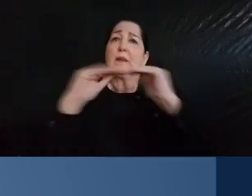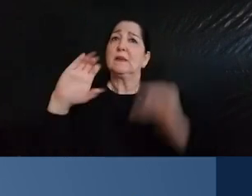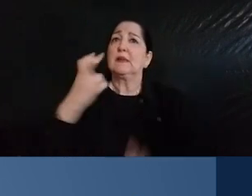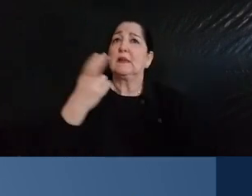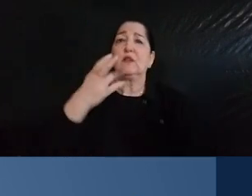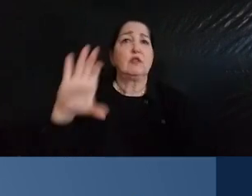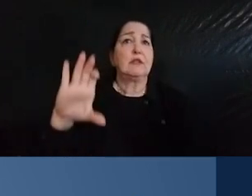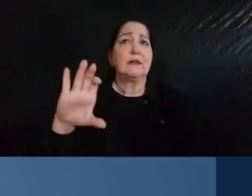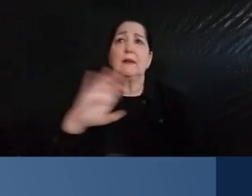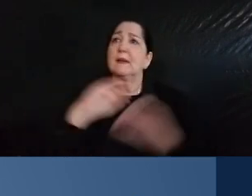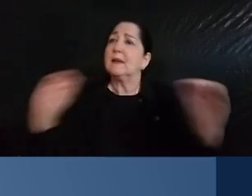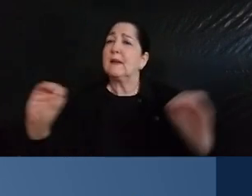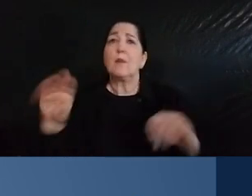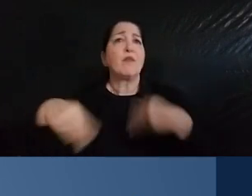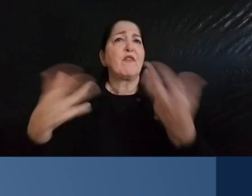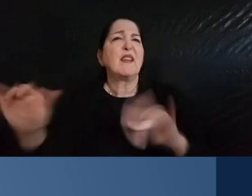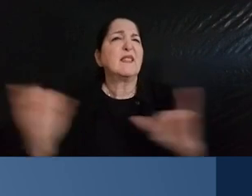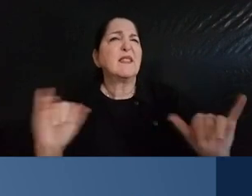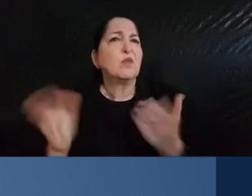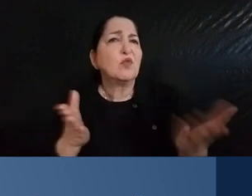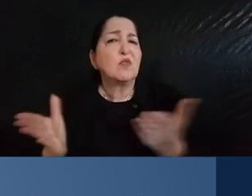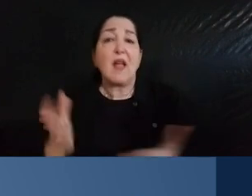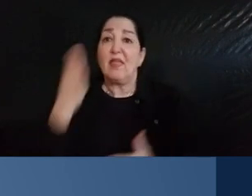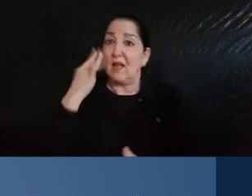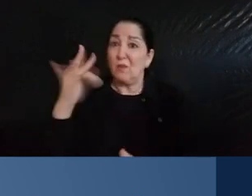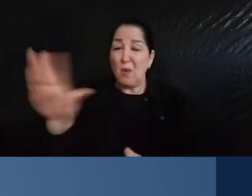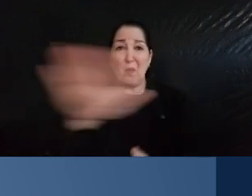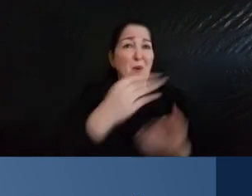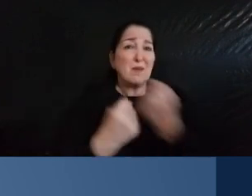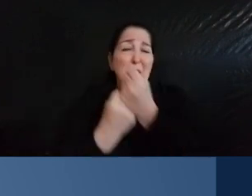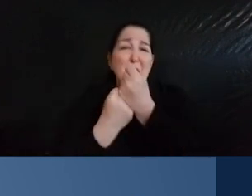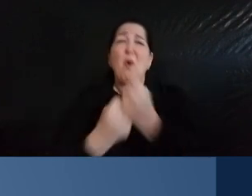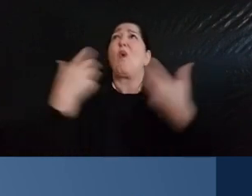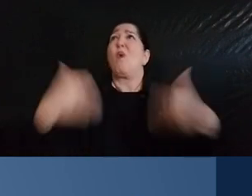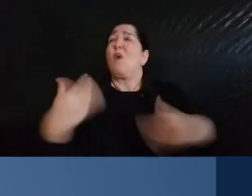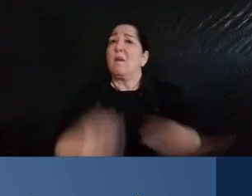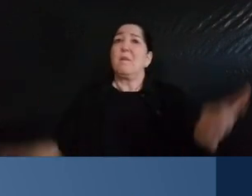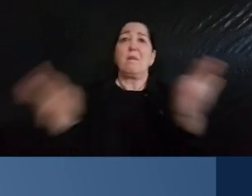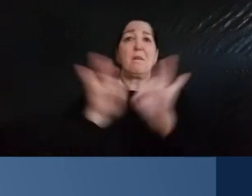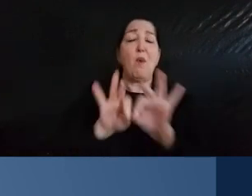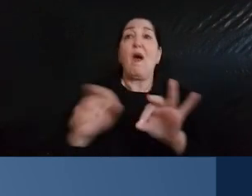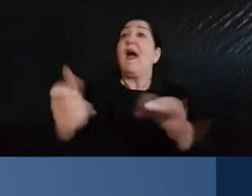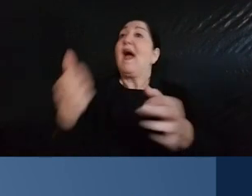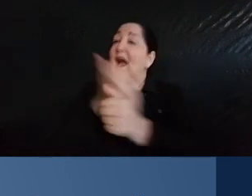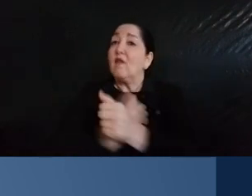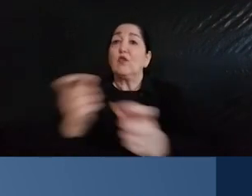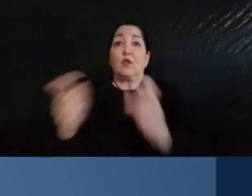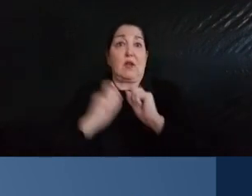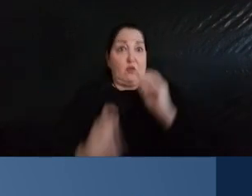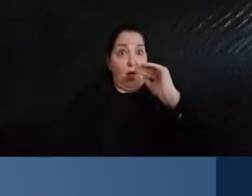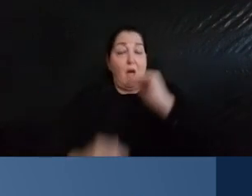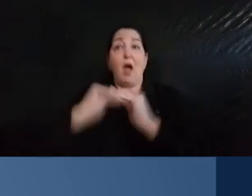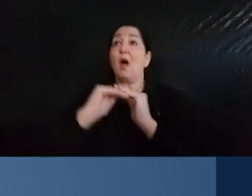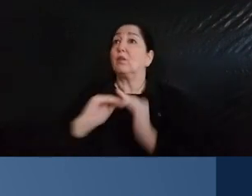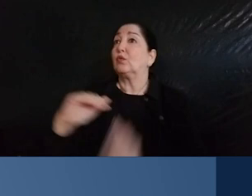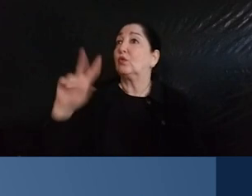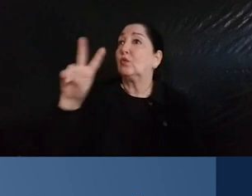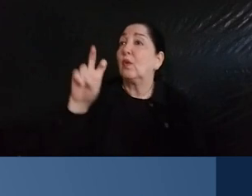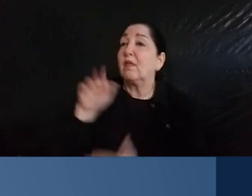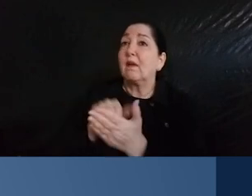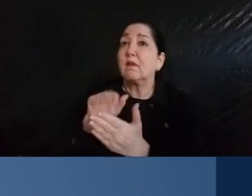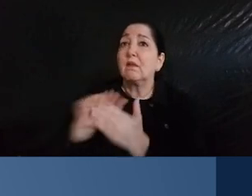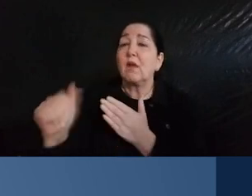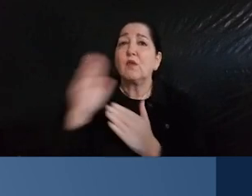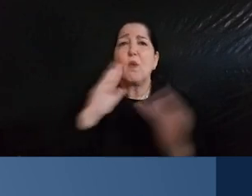other place like CHC, which is why your support means so much. Every donation, up to